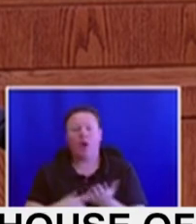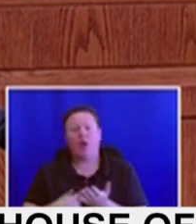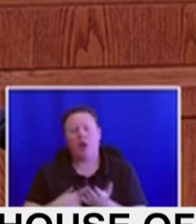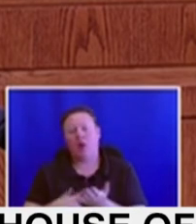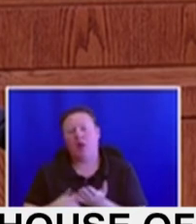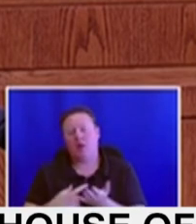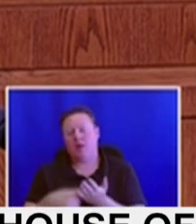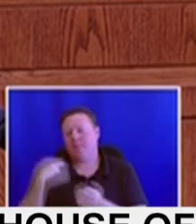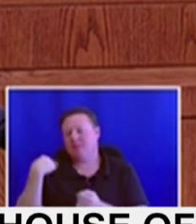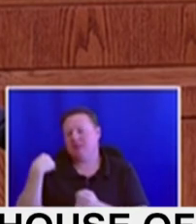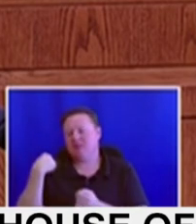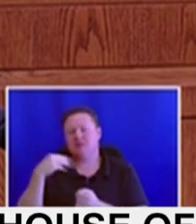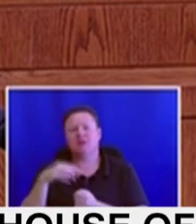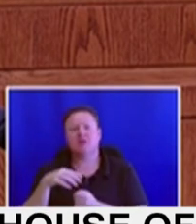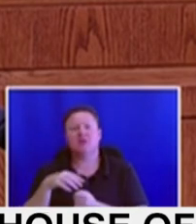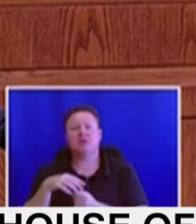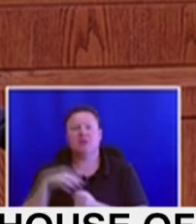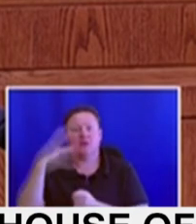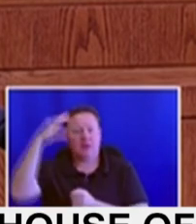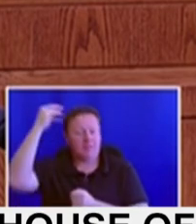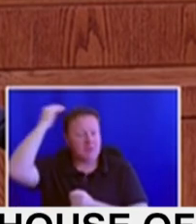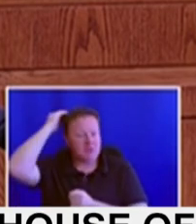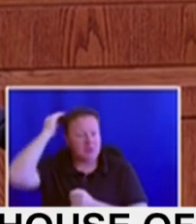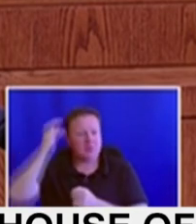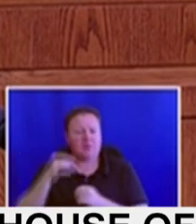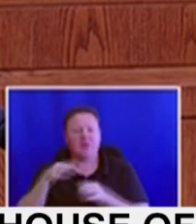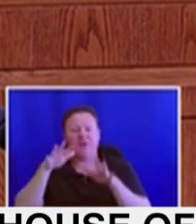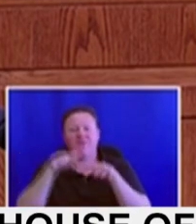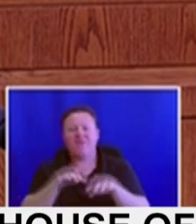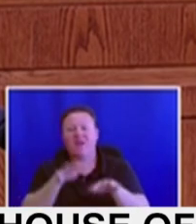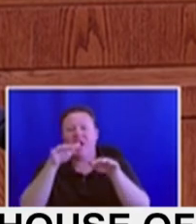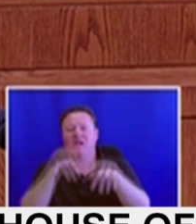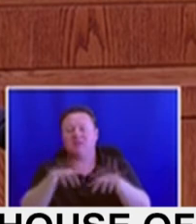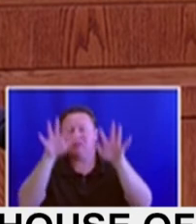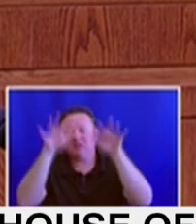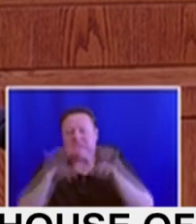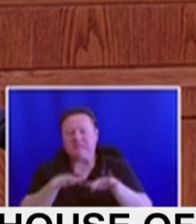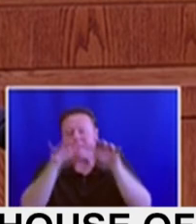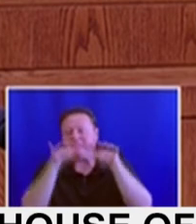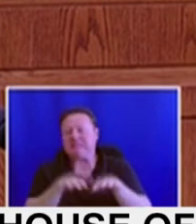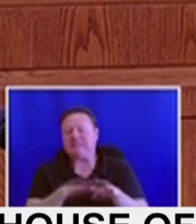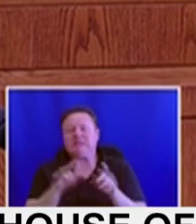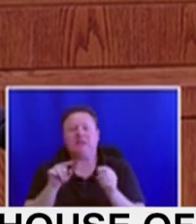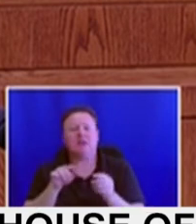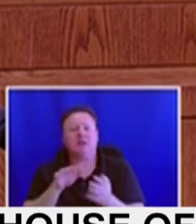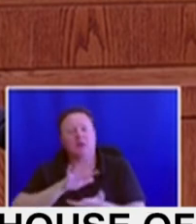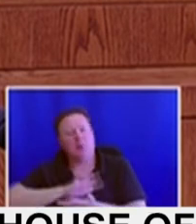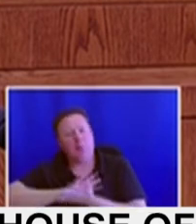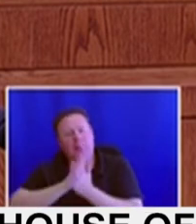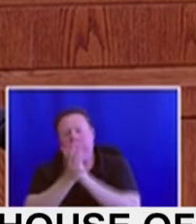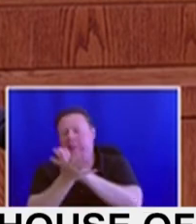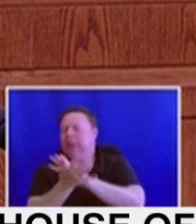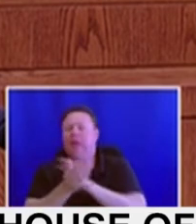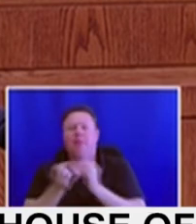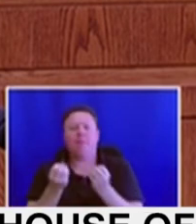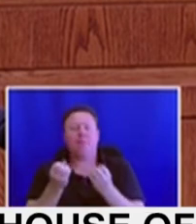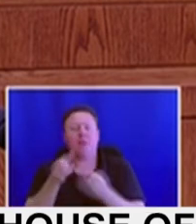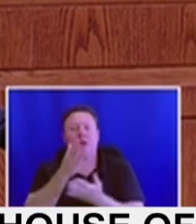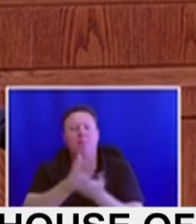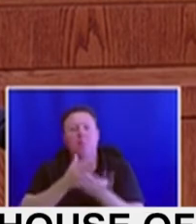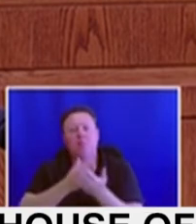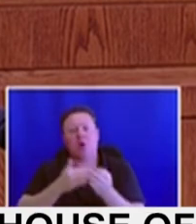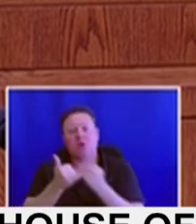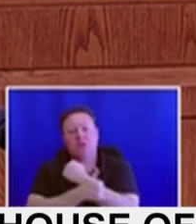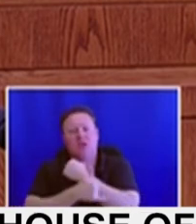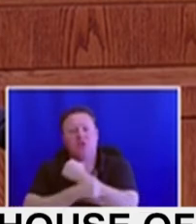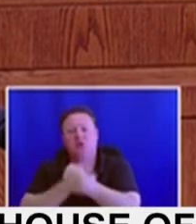Dlamini Zuma about the horrific floods that are devastating many parts of our country. And